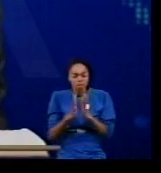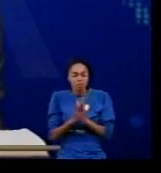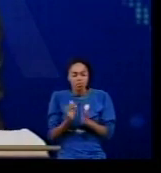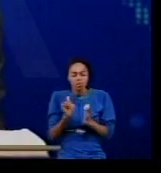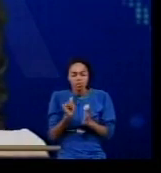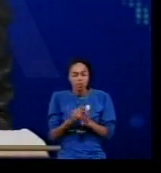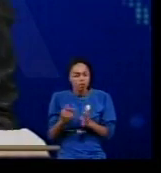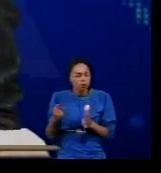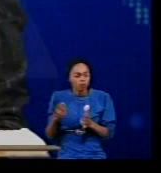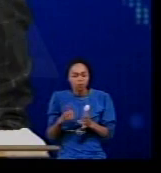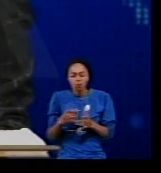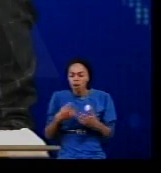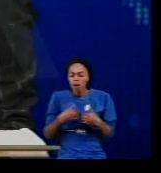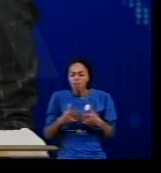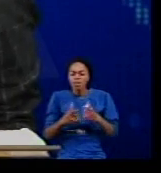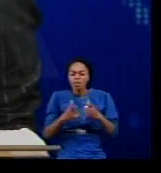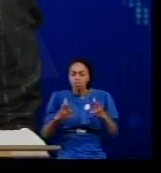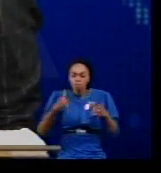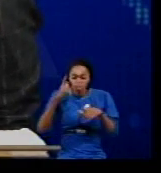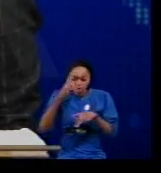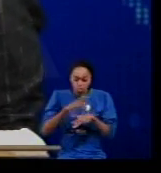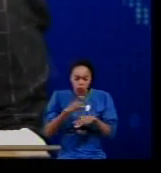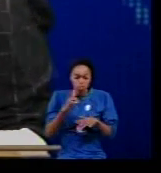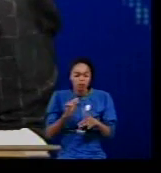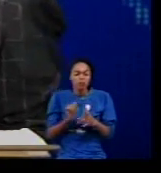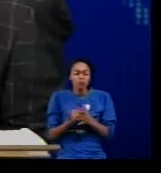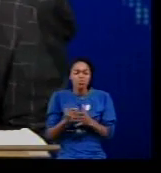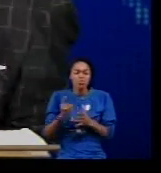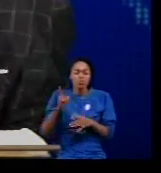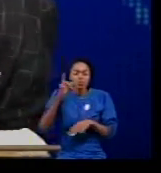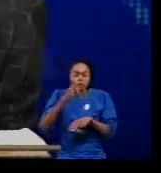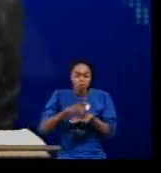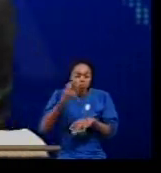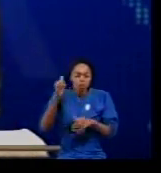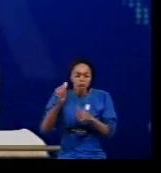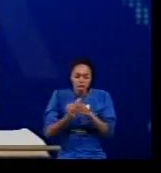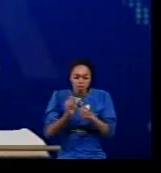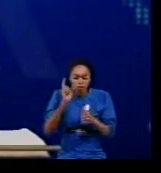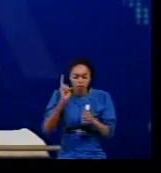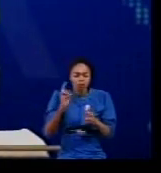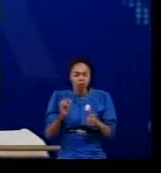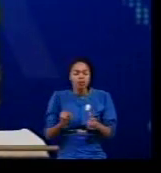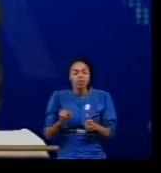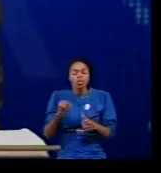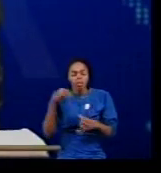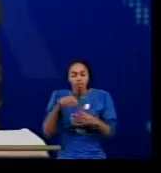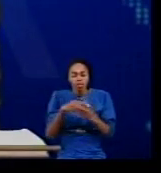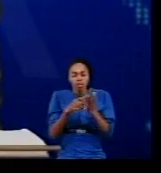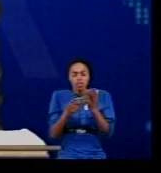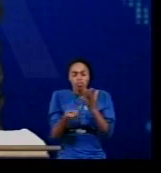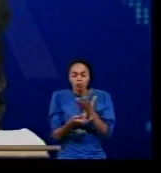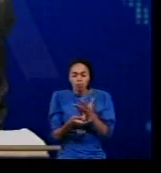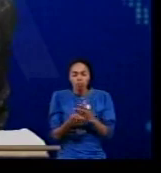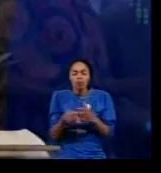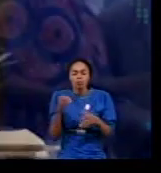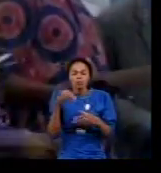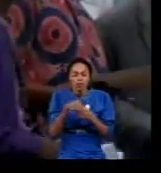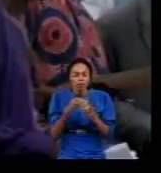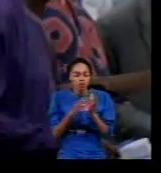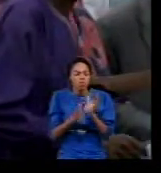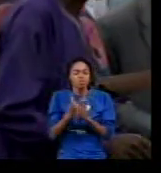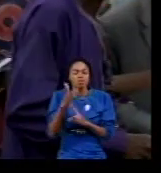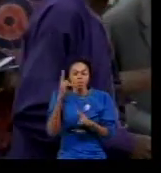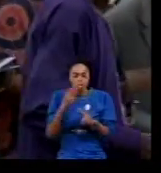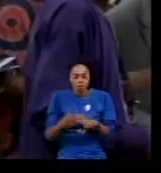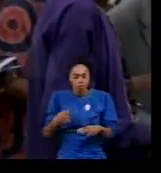feeling mighty. He was not feeling great. He was not feeling unconquerable or invincible. He felt he